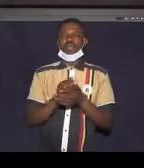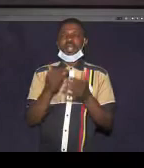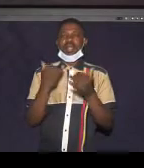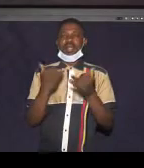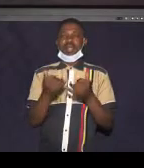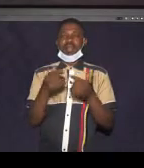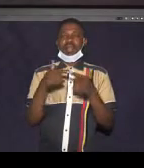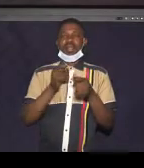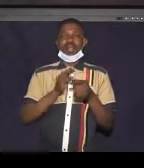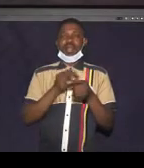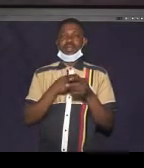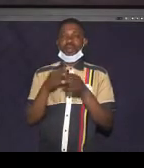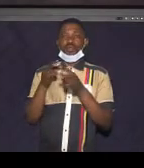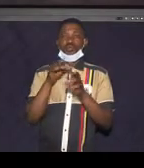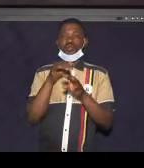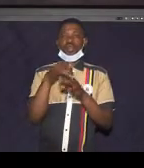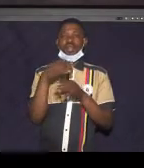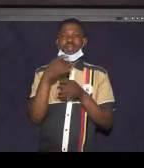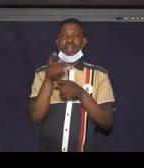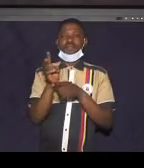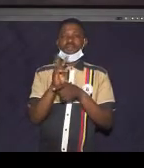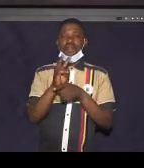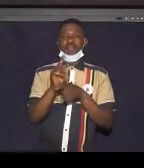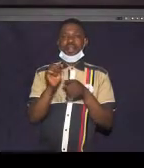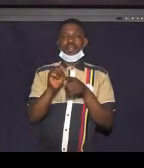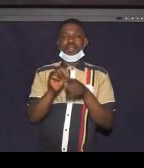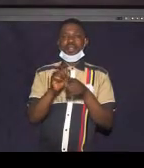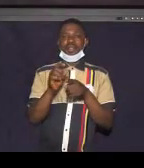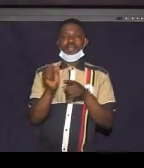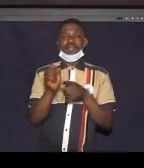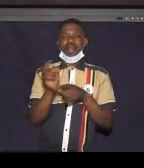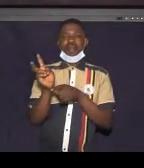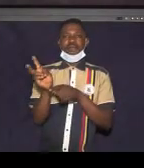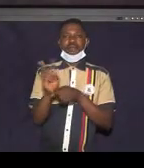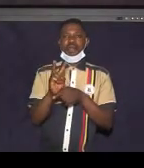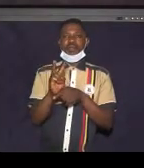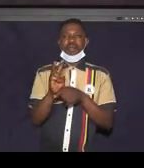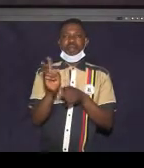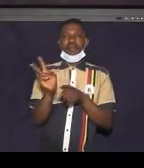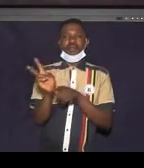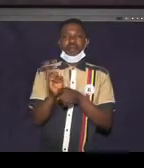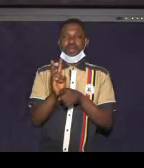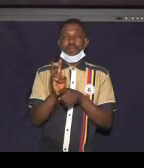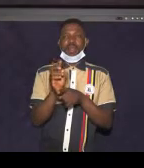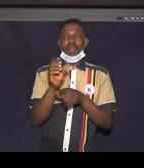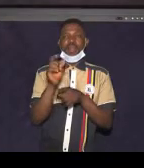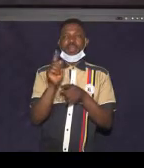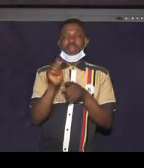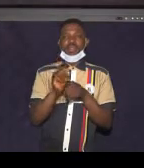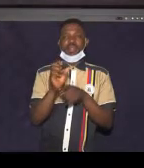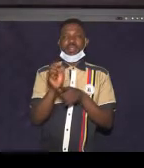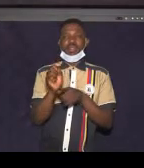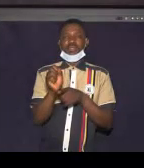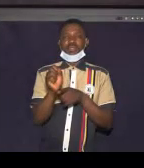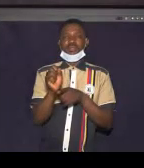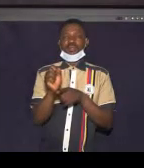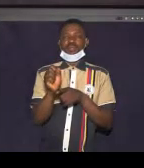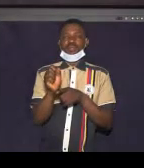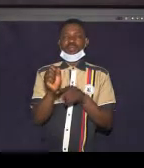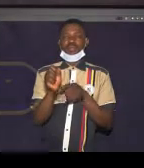Now, let's look at verb tenses. Verb tenses. We have examples of verb